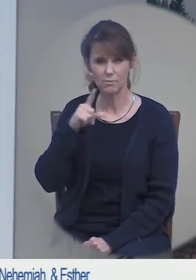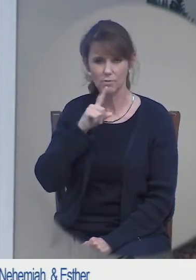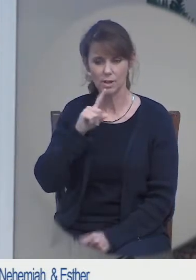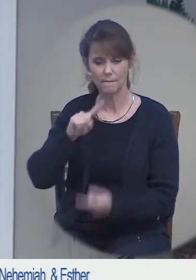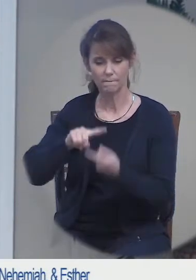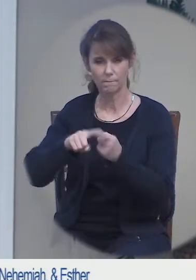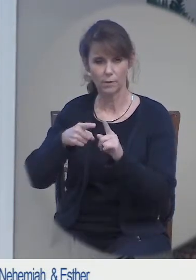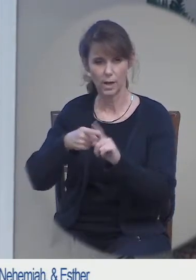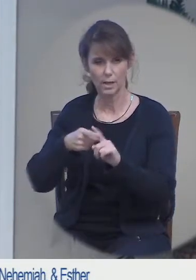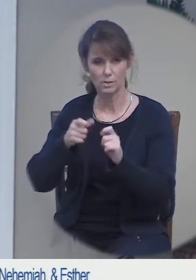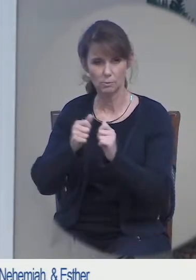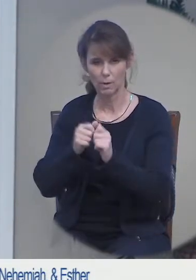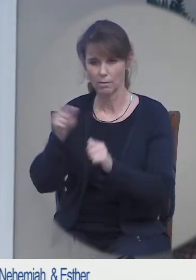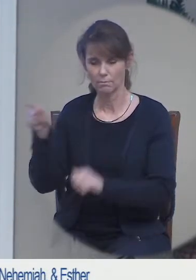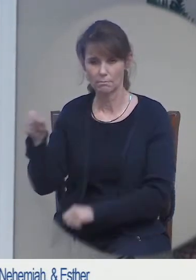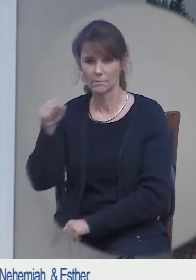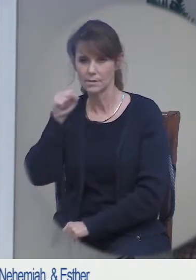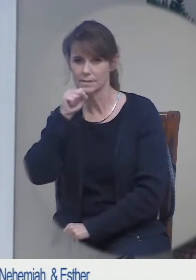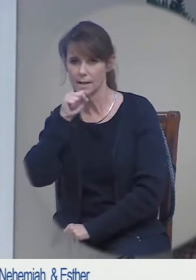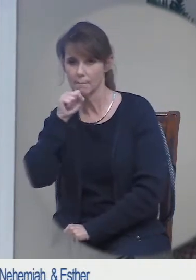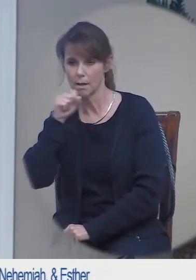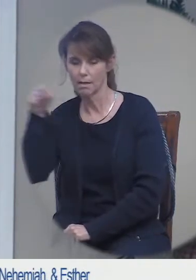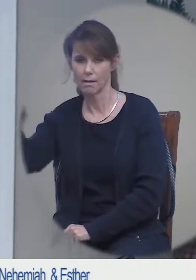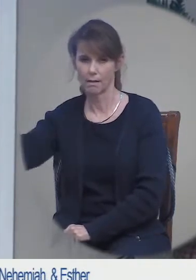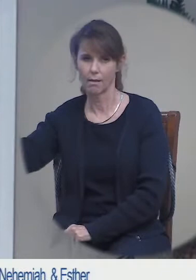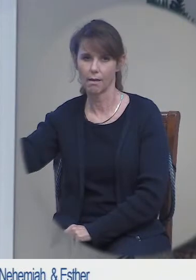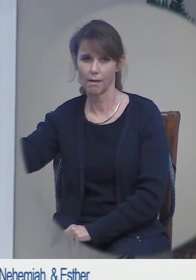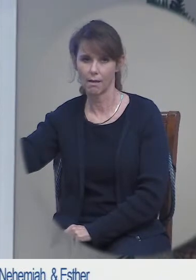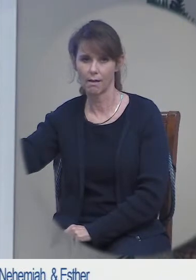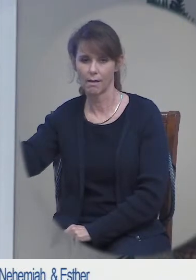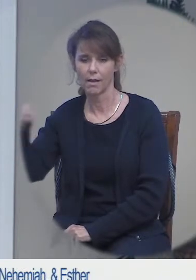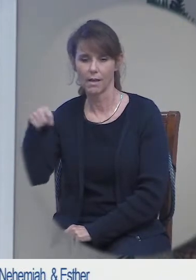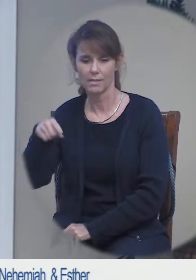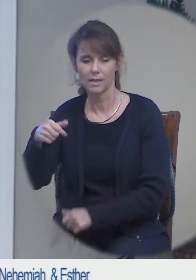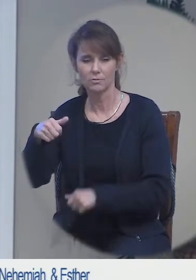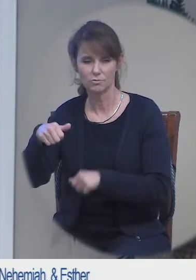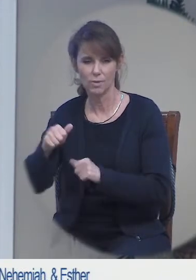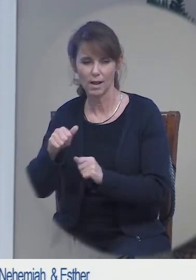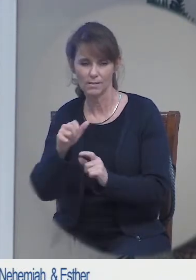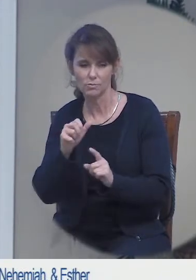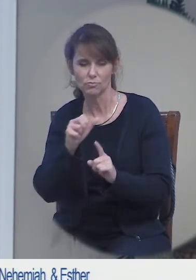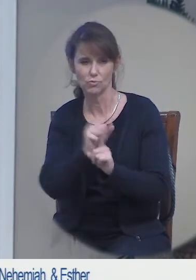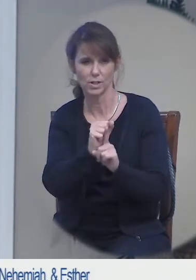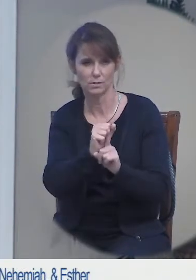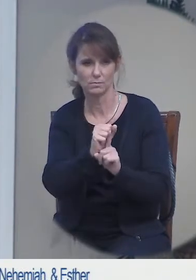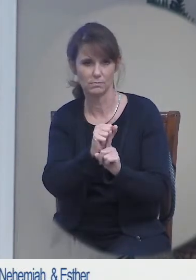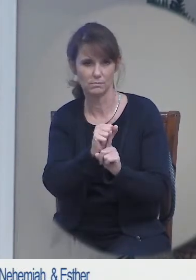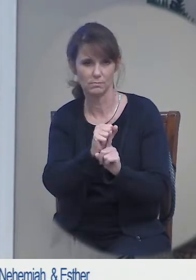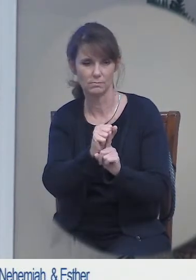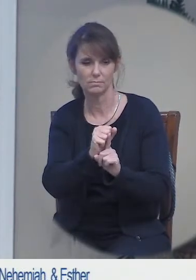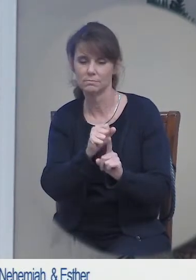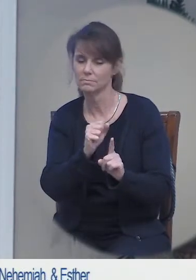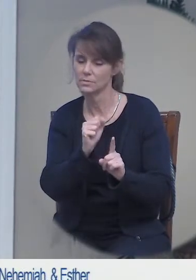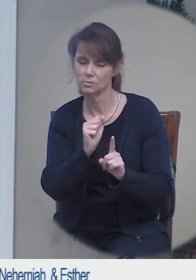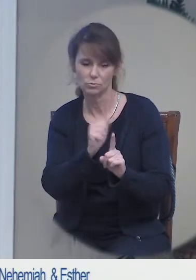And he said, they're just trying to frighten me again. And again, Nehemiah would not be